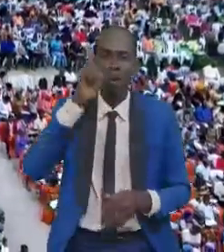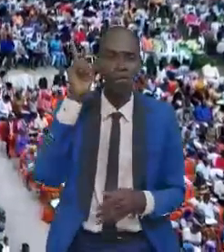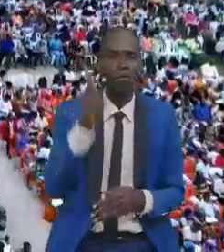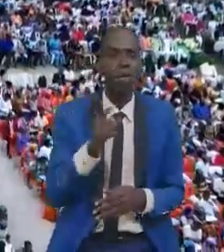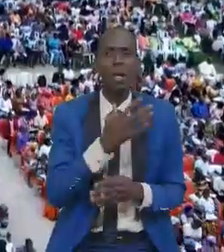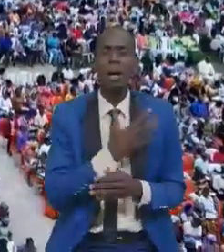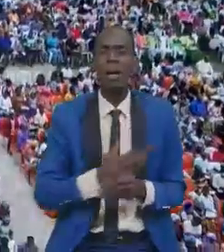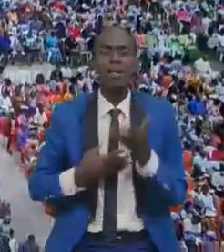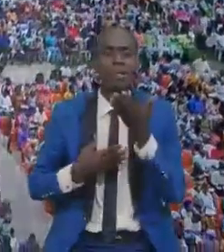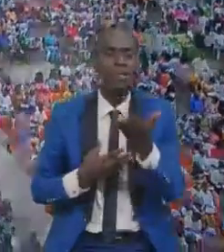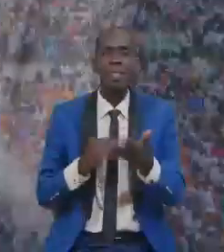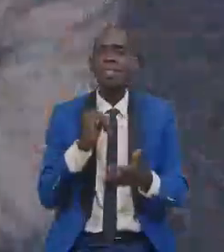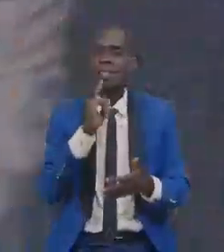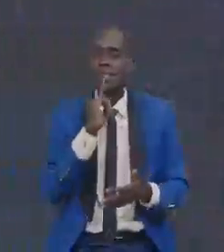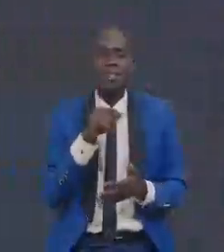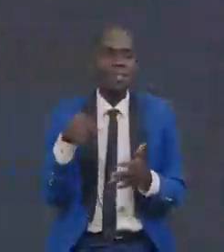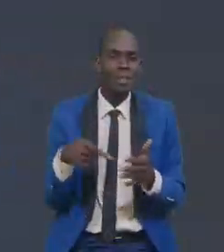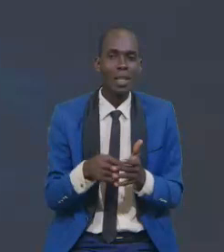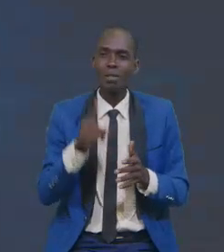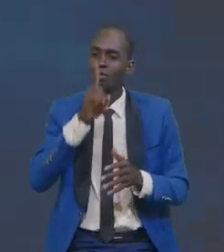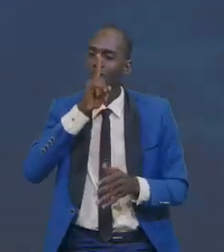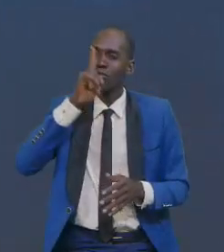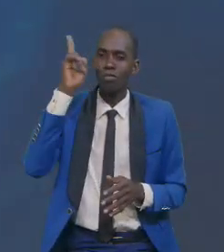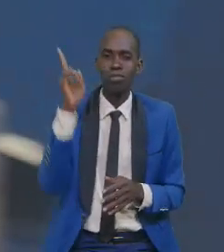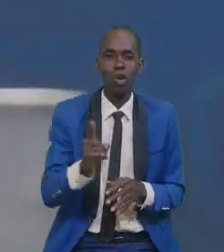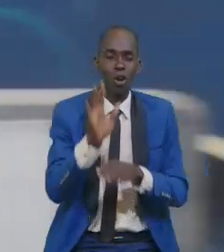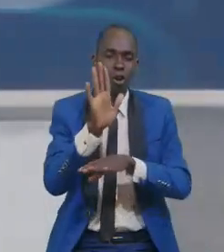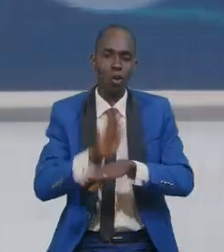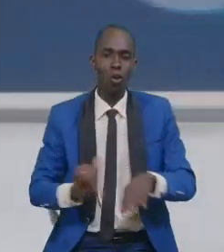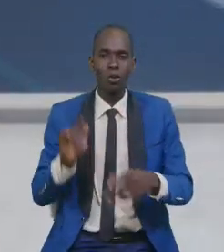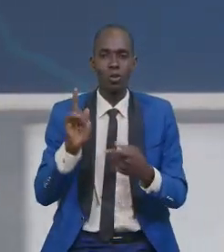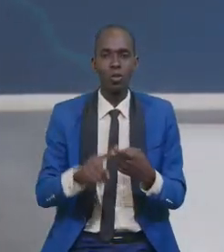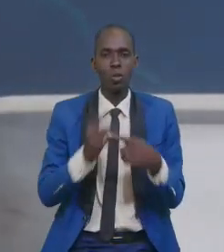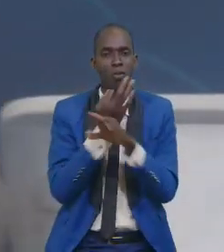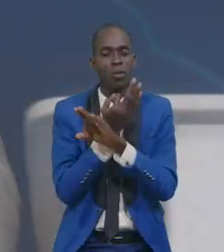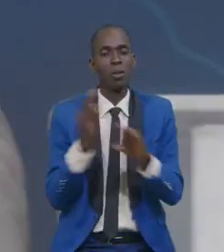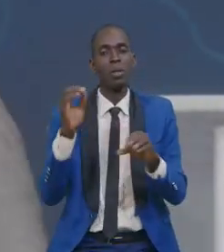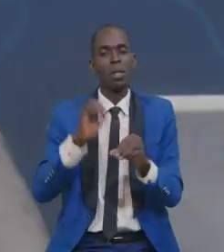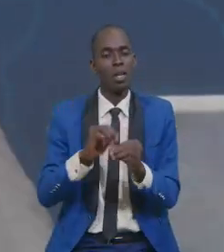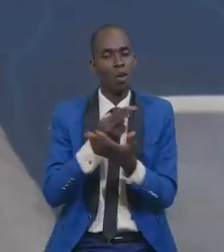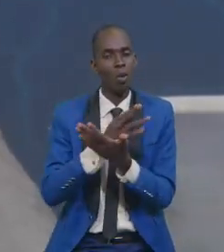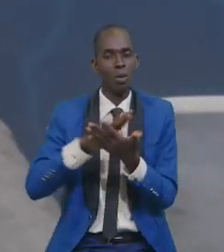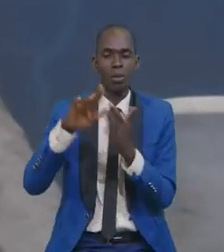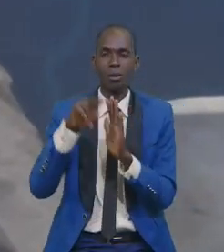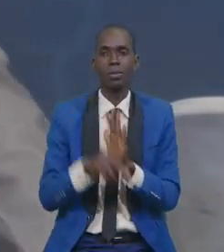this ascertained call to freedom in holiness. You